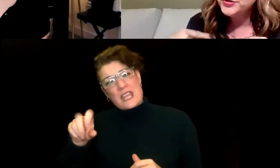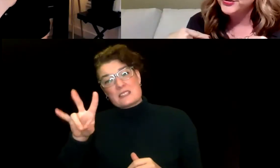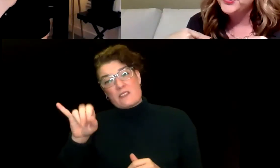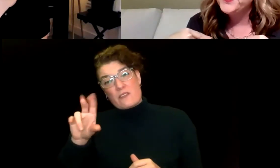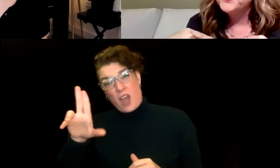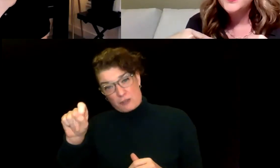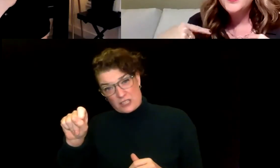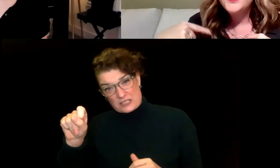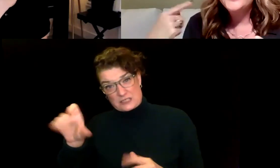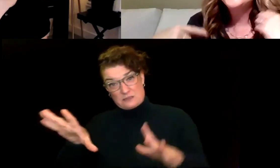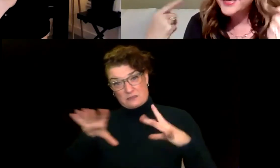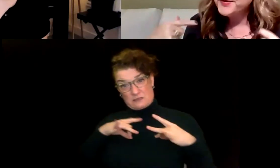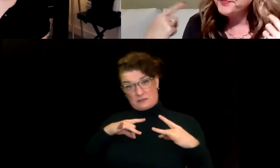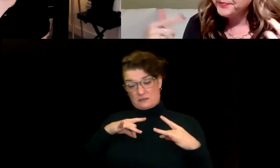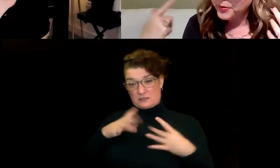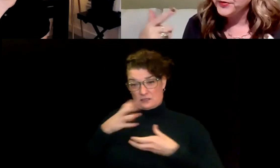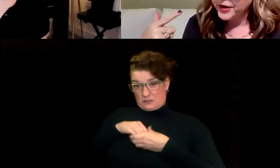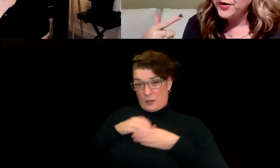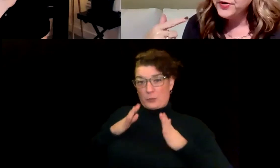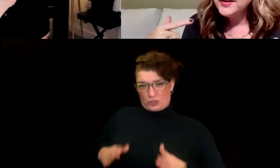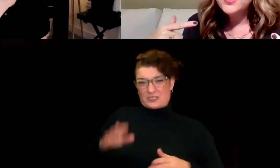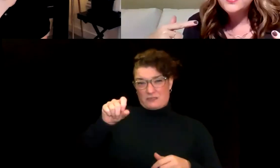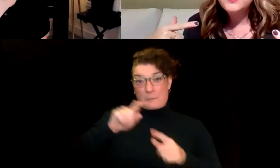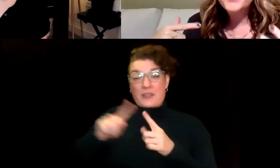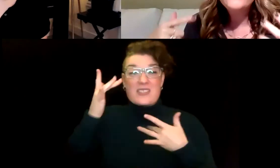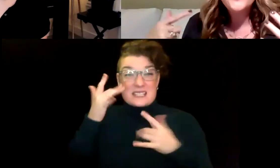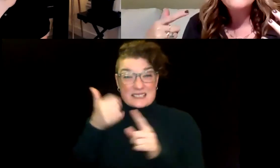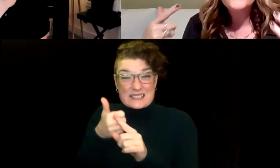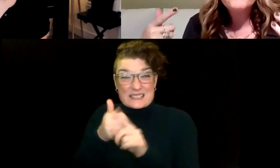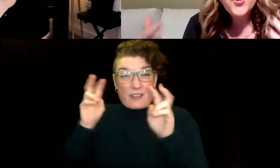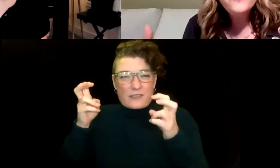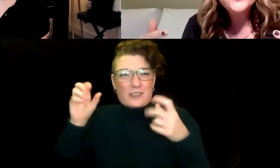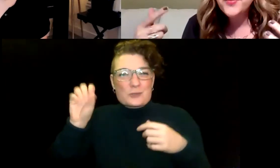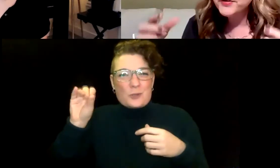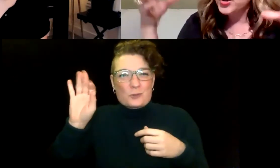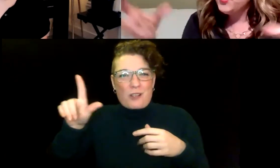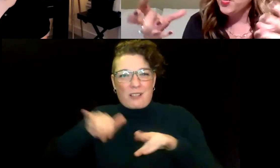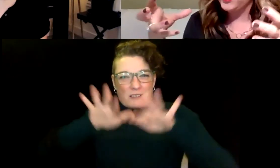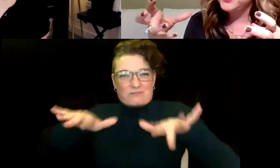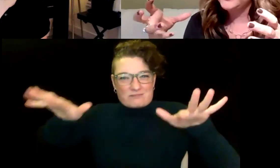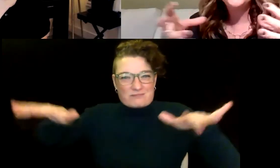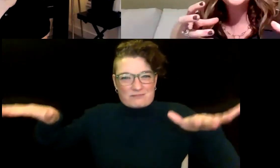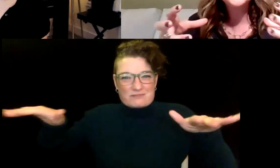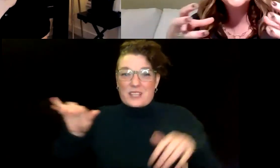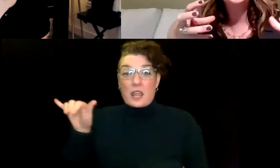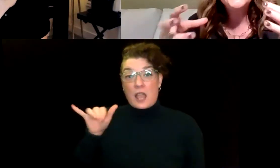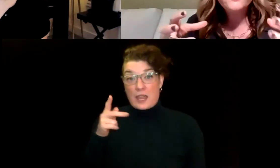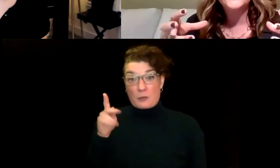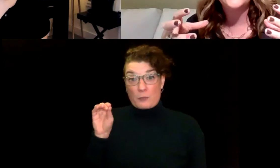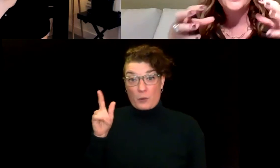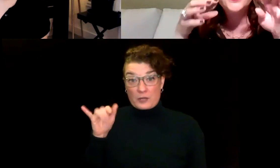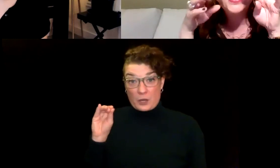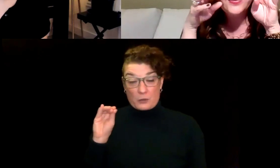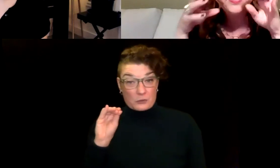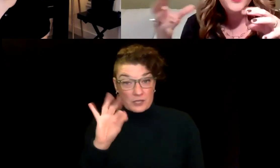is social. And like polio, if you have COVID, you have a cohort, which is